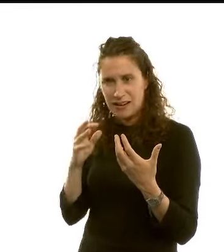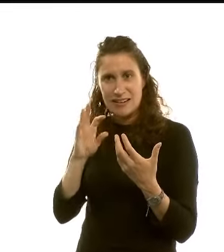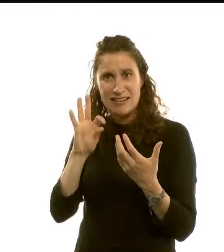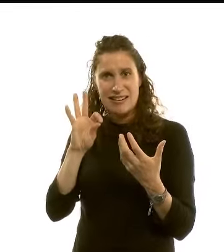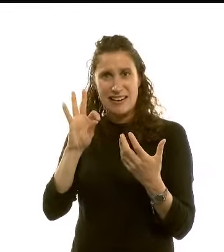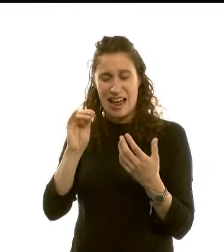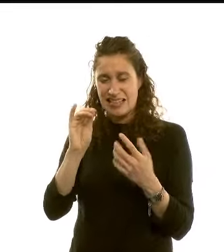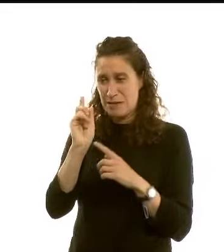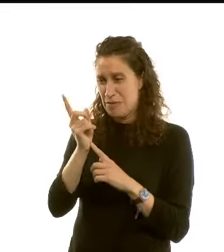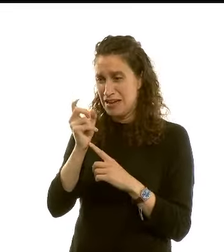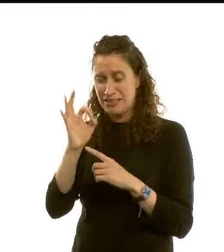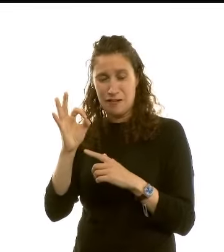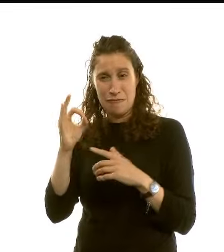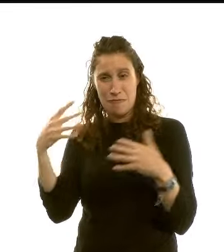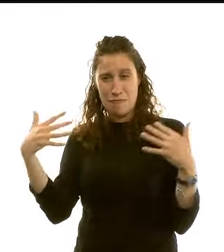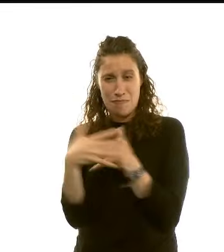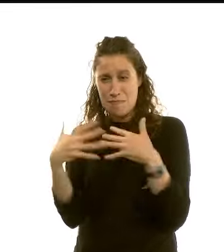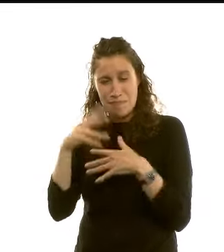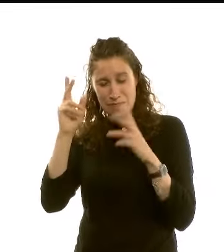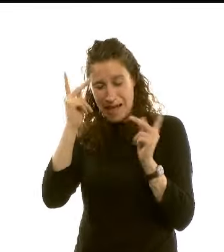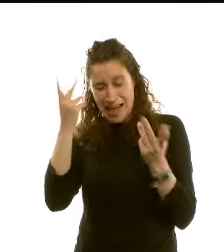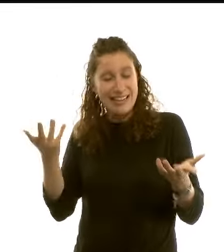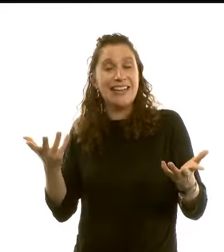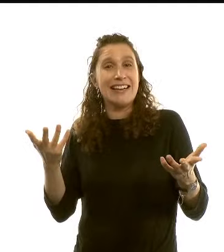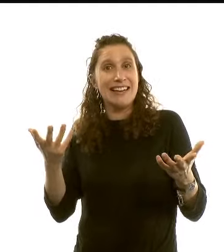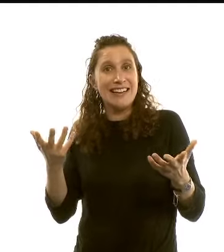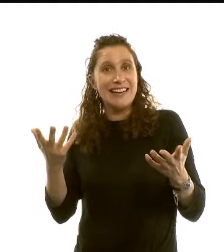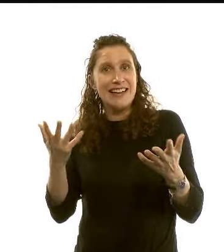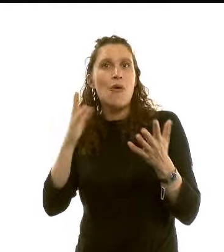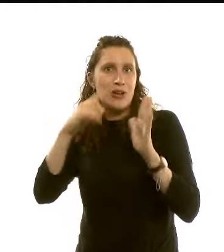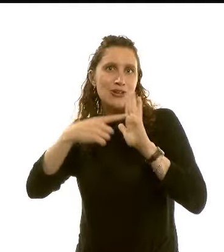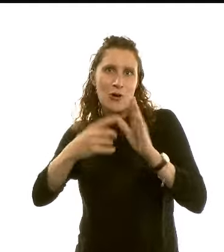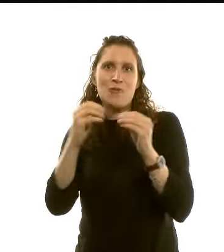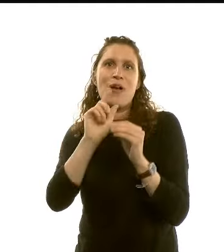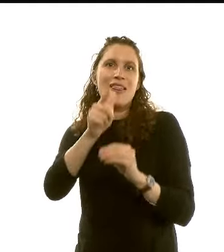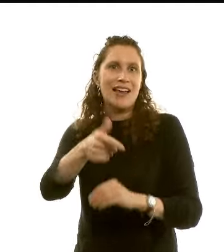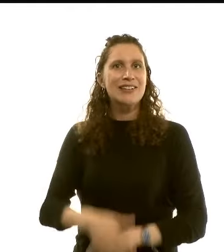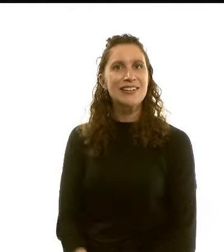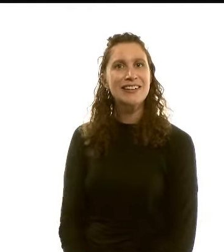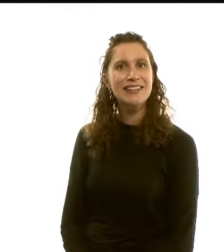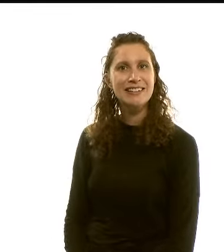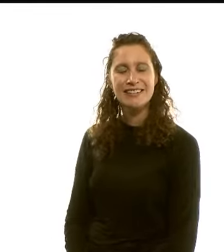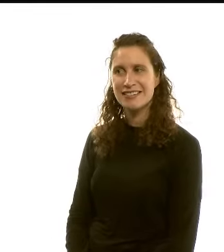90 minutes of sheer panic. We'll be back soon with all the latest later.